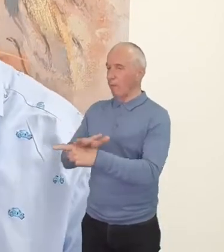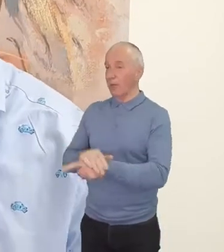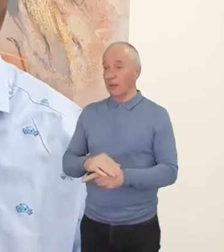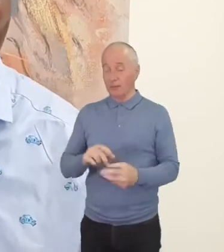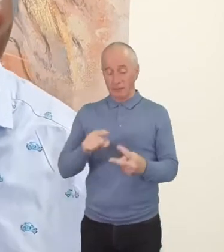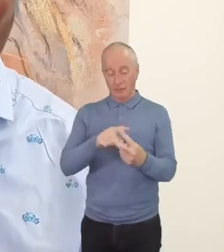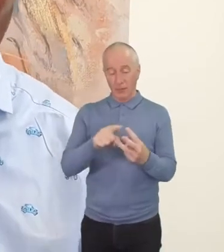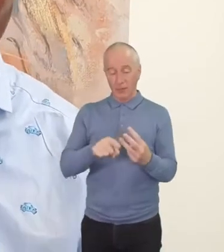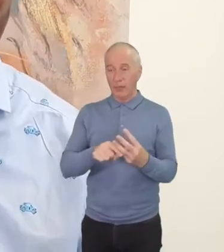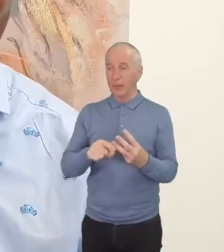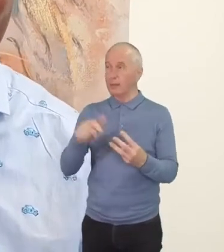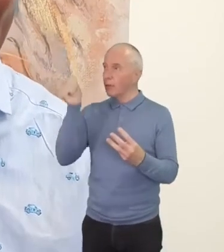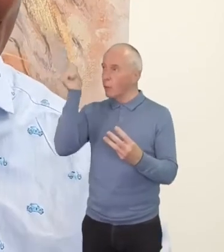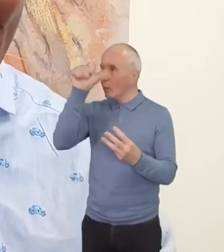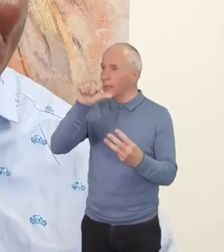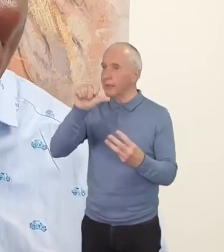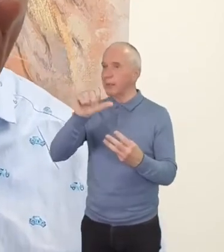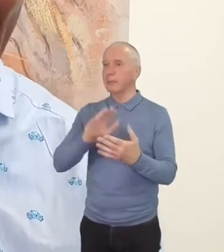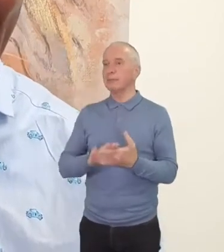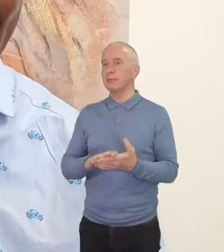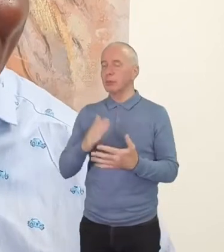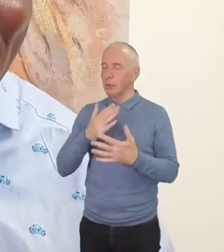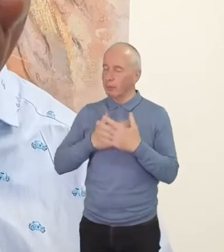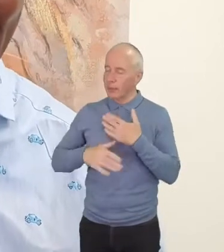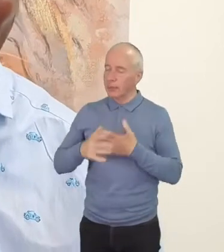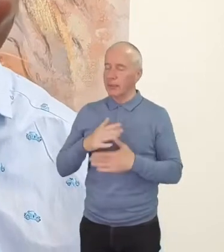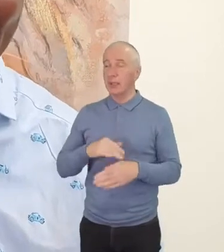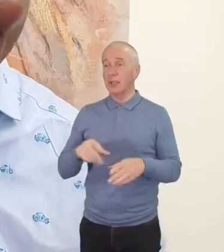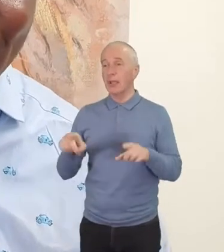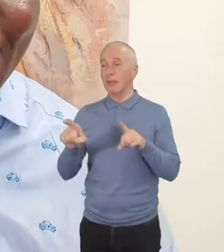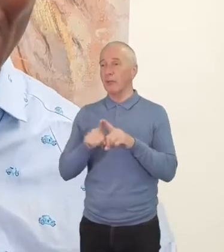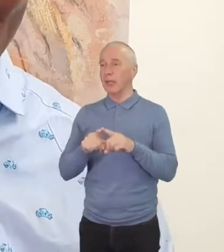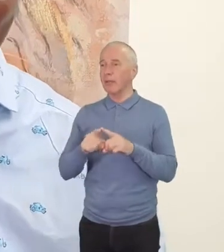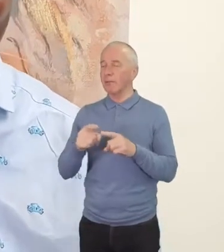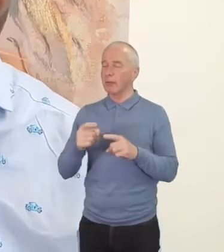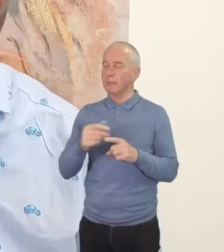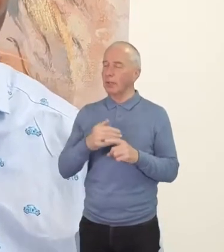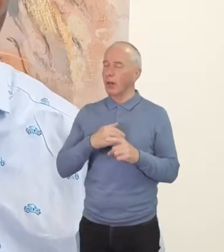for wisdom, for humility, and for a heart of learning